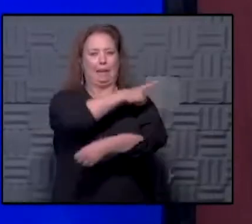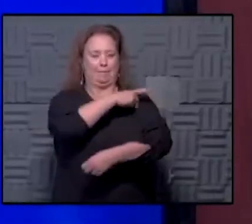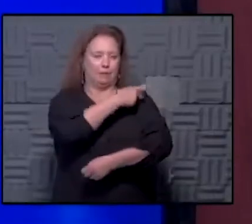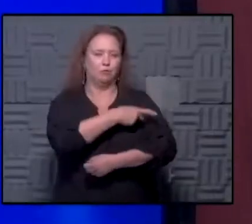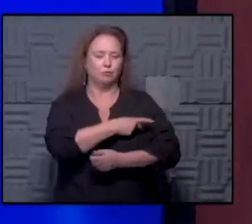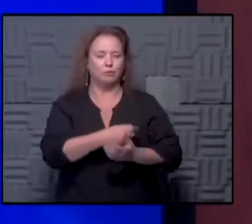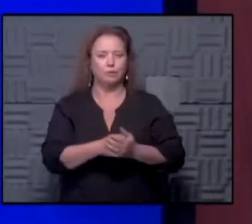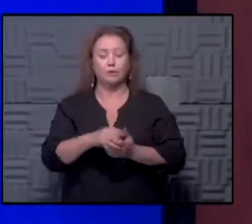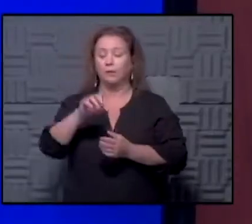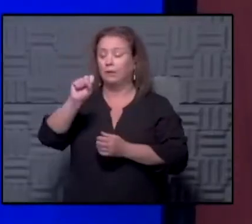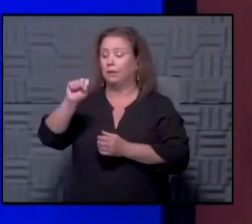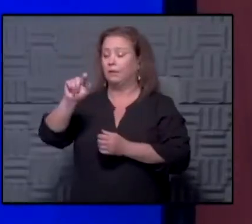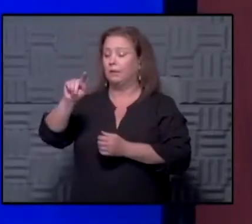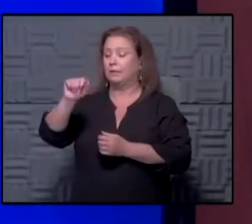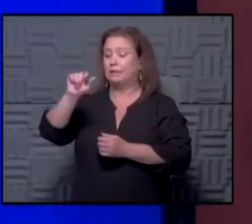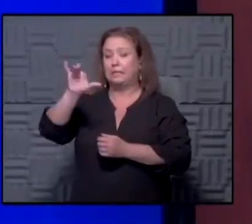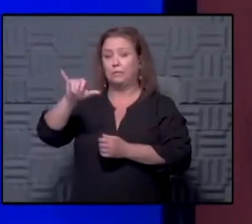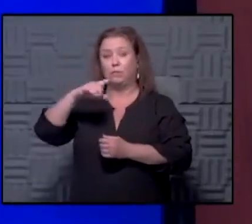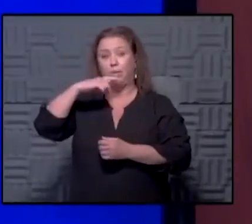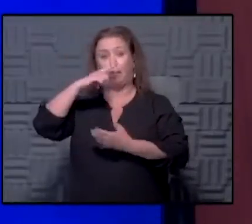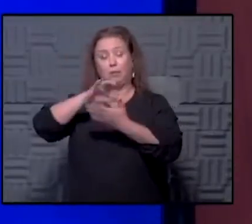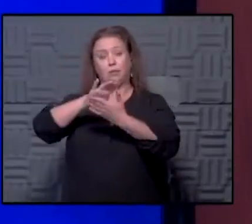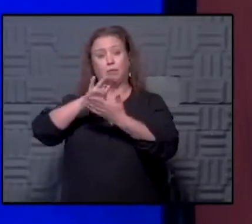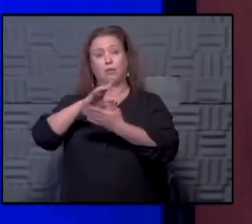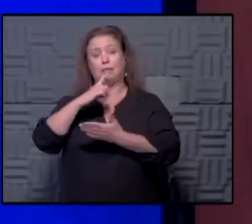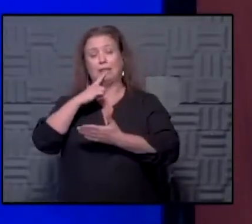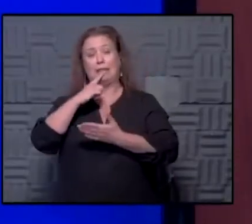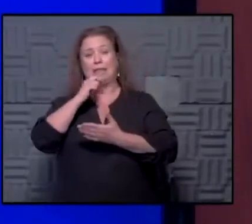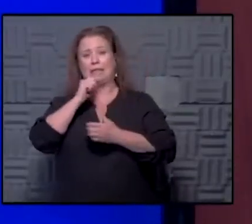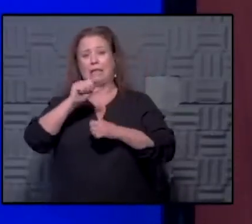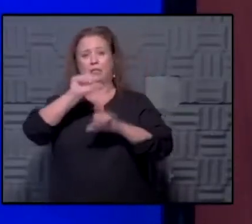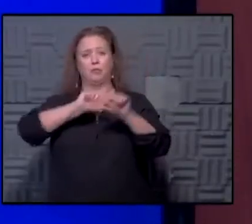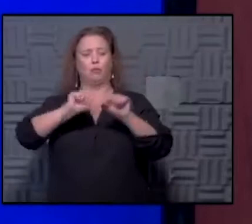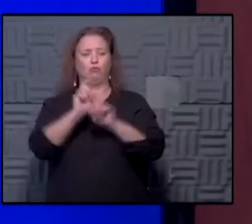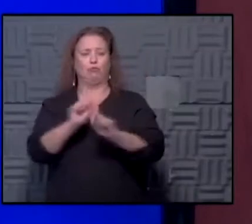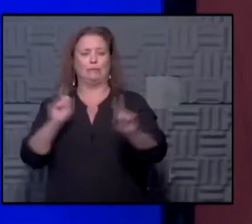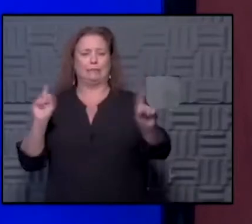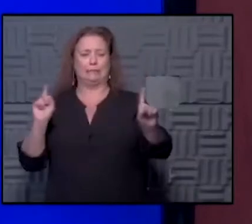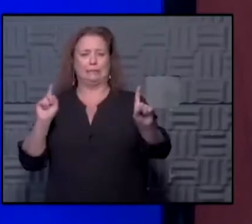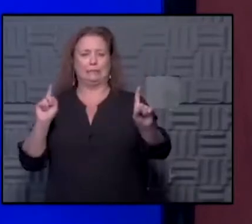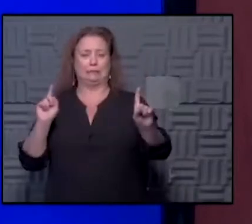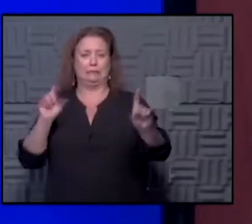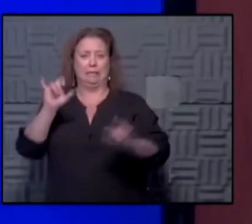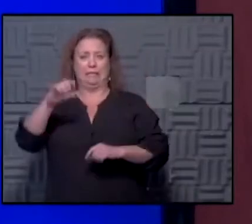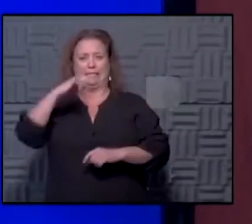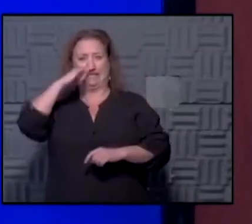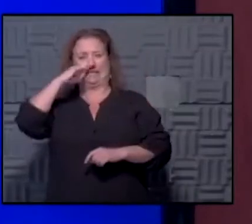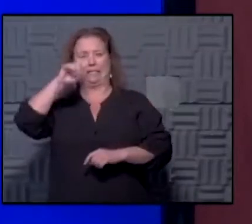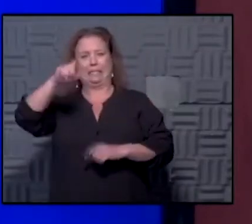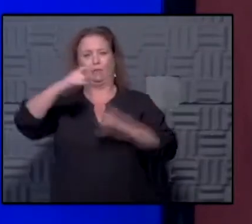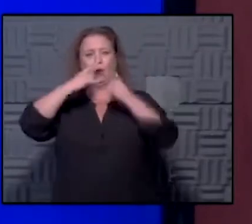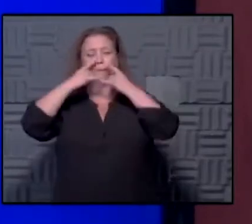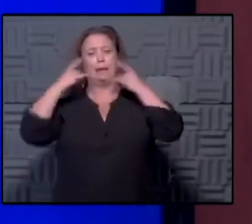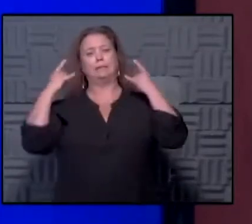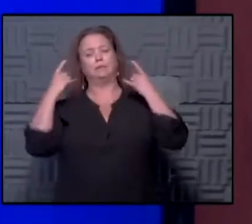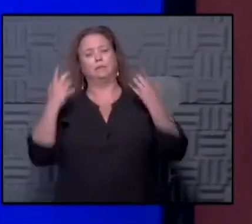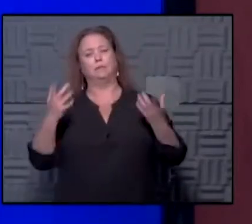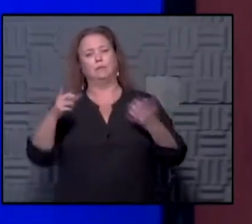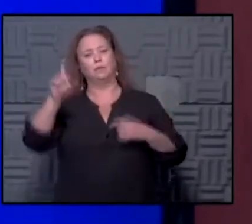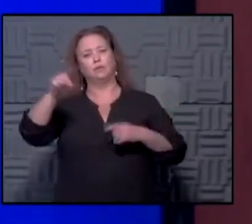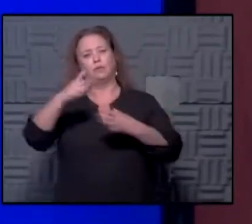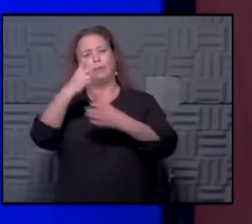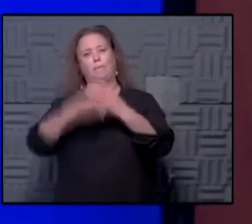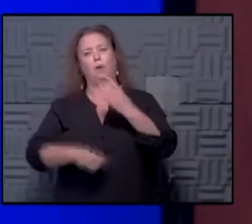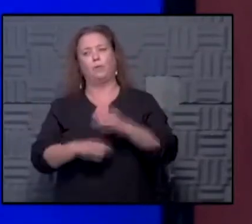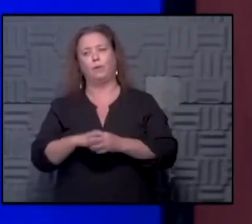Stacy wants to know, public schools are telling us they do not social distance, which is why the kids need to wear masks. Don't you need to do